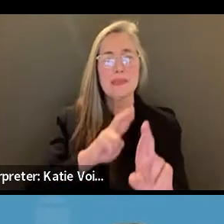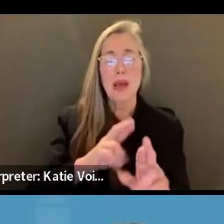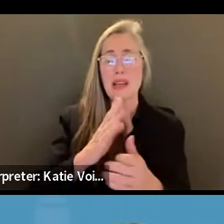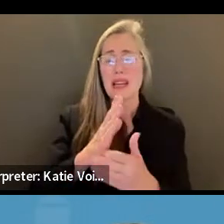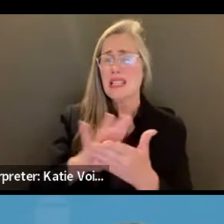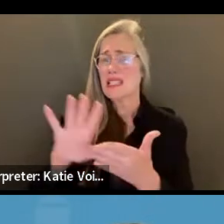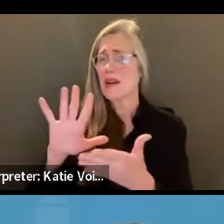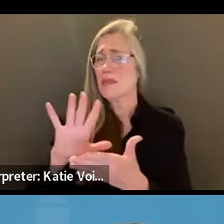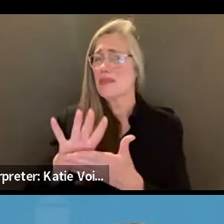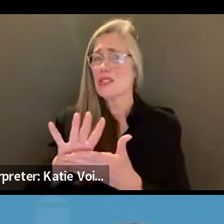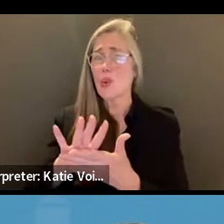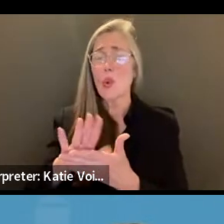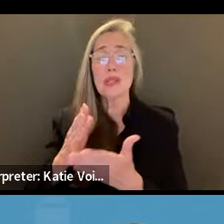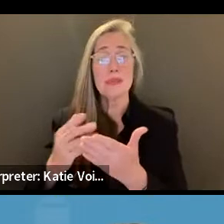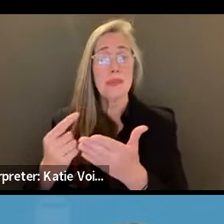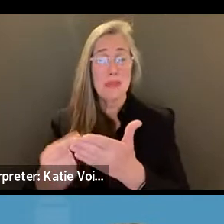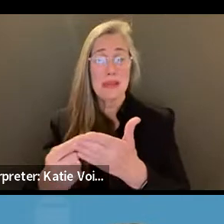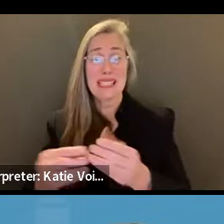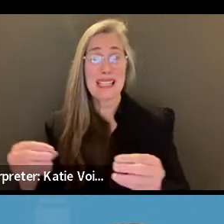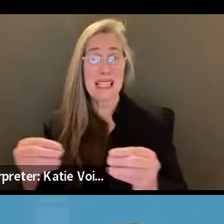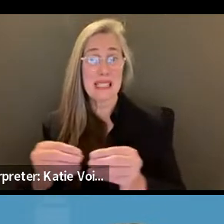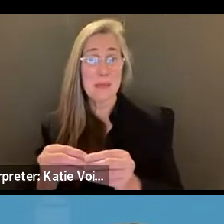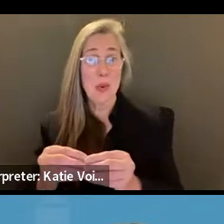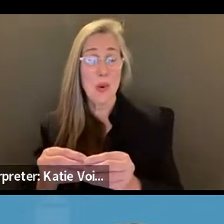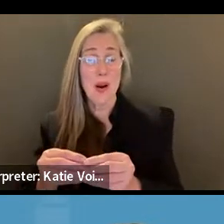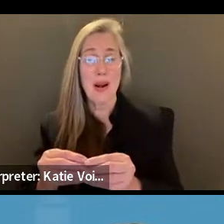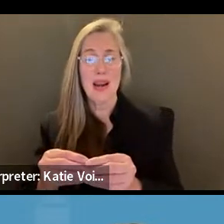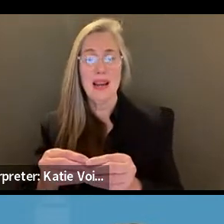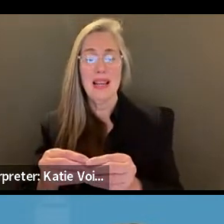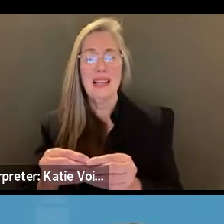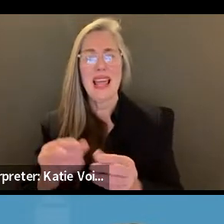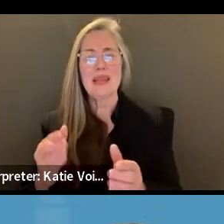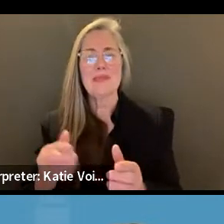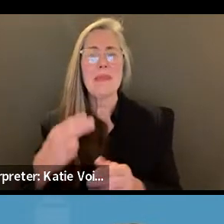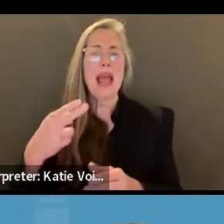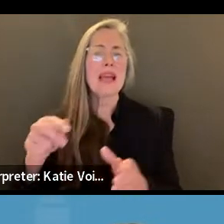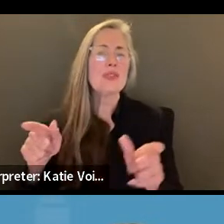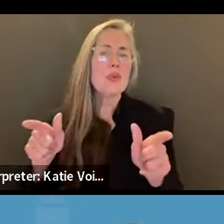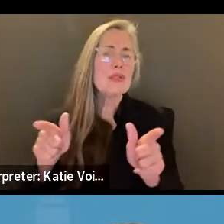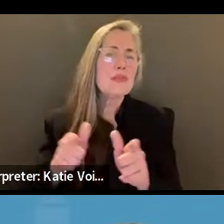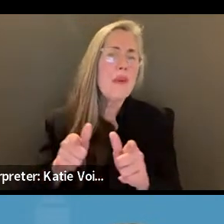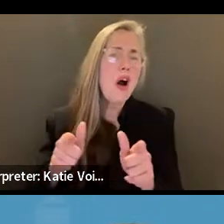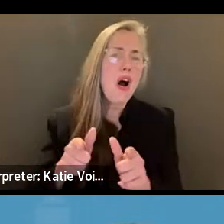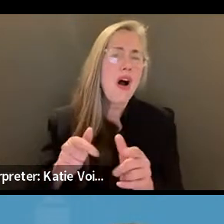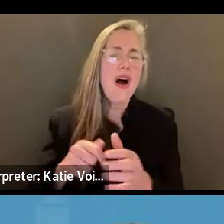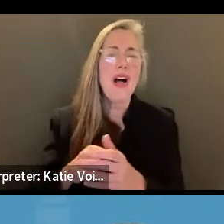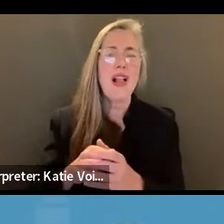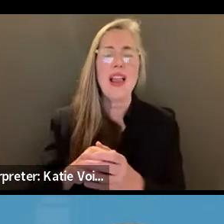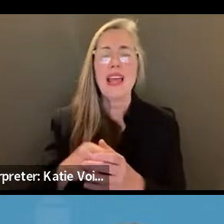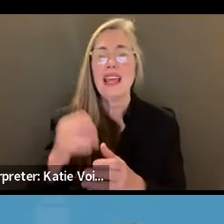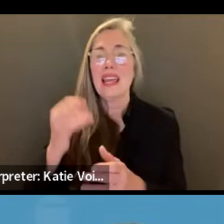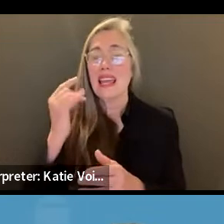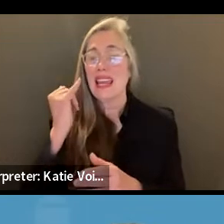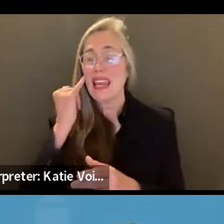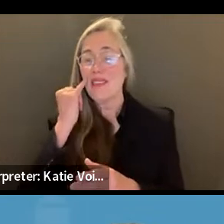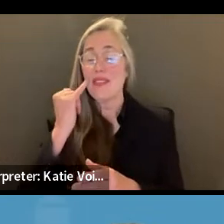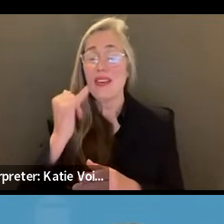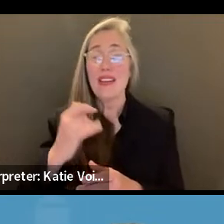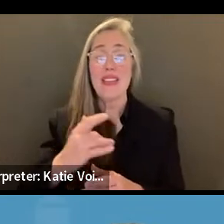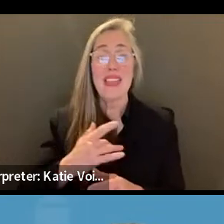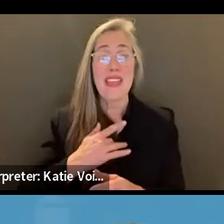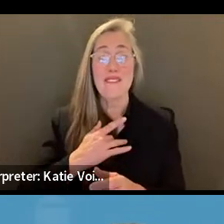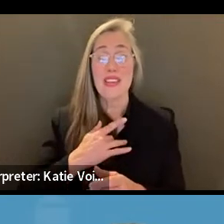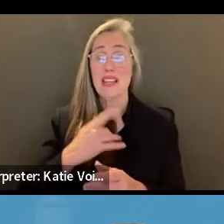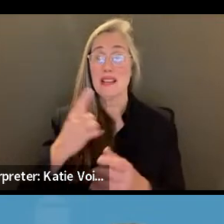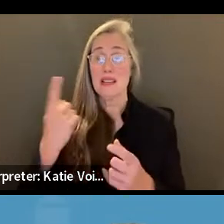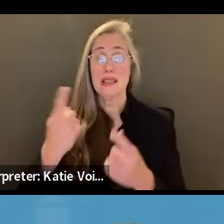may be talking about this more, possibly like the smaller high schools, for example, and if they feel that something has been